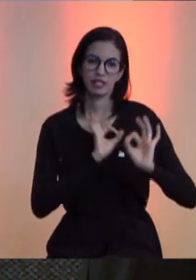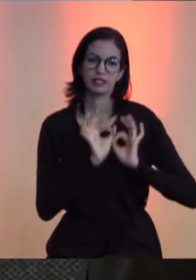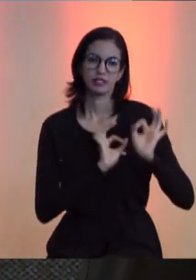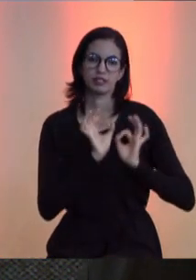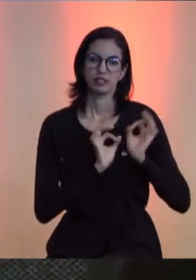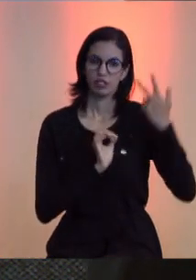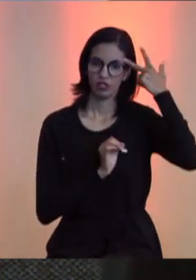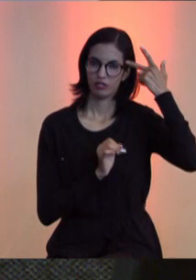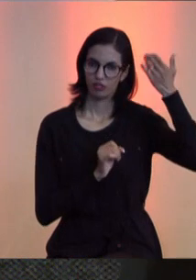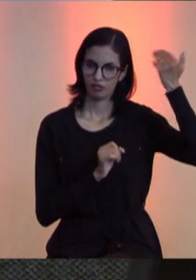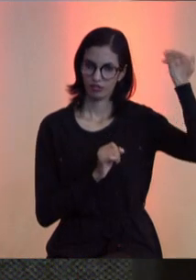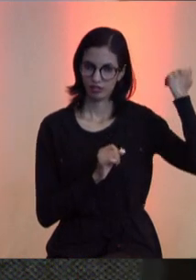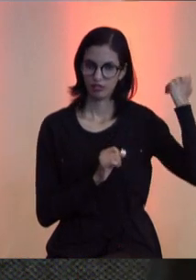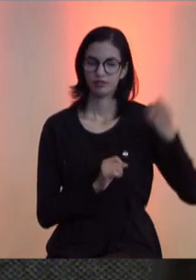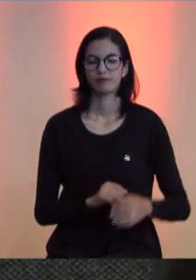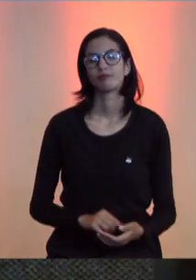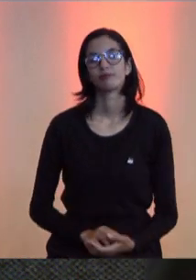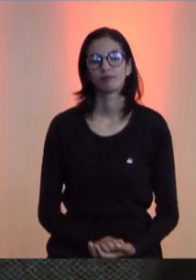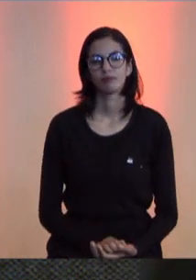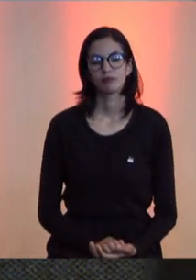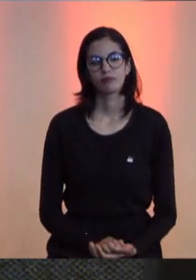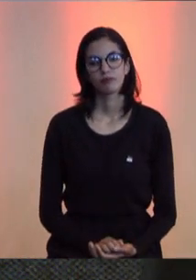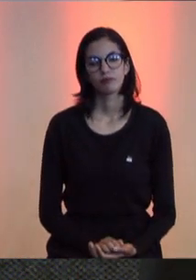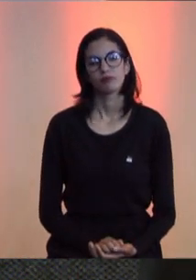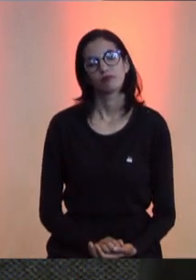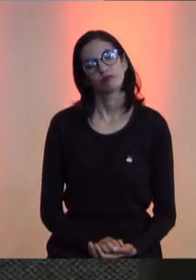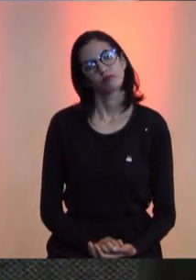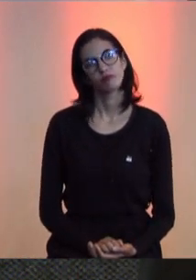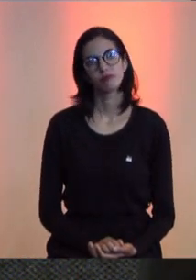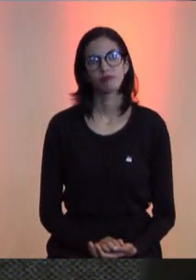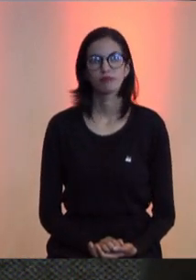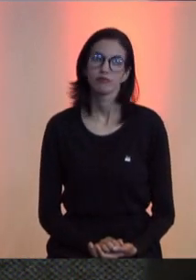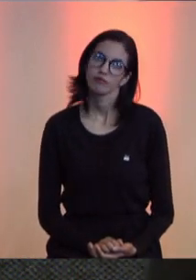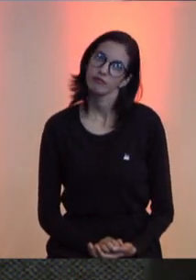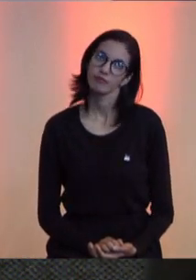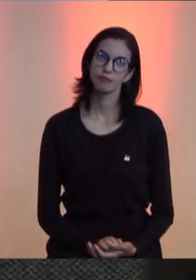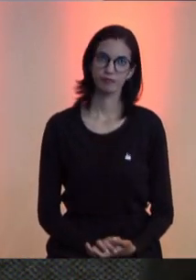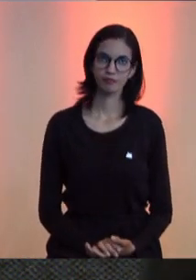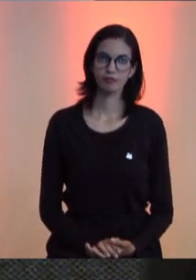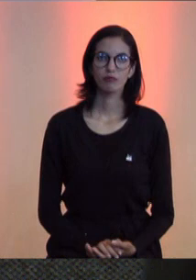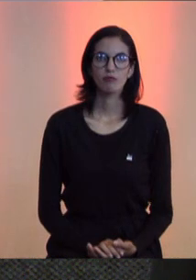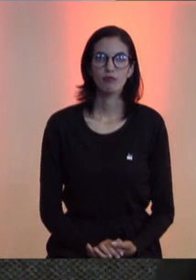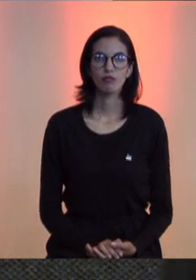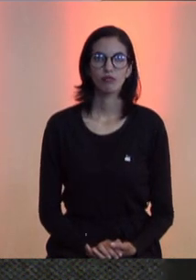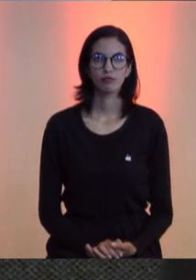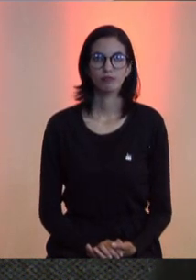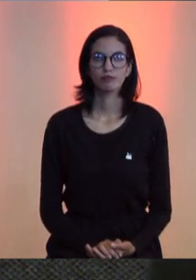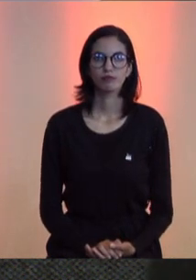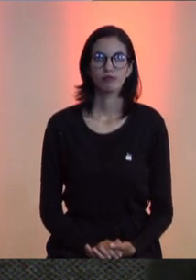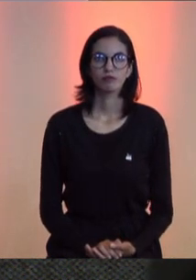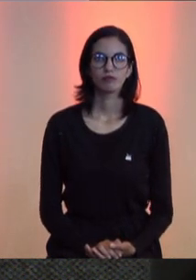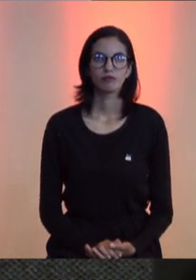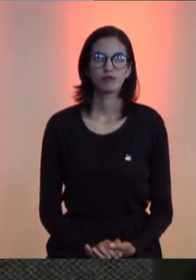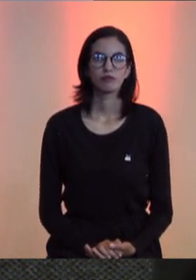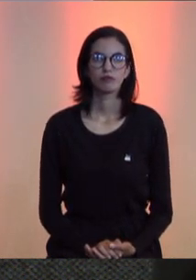You got it. I got it. I'm parking my car at verse 18. Voy a estacionar mi automóvil en